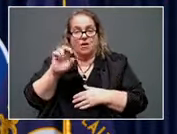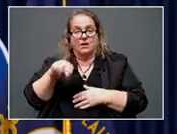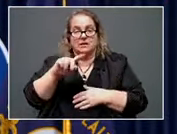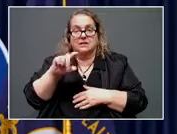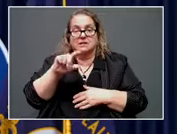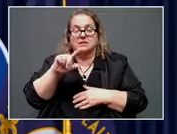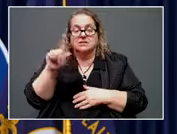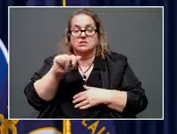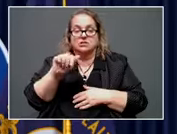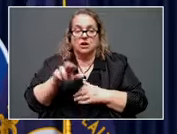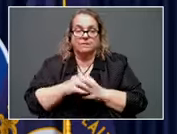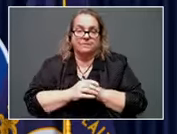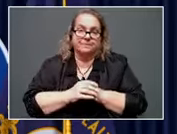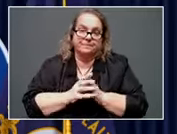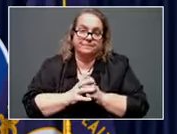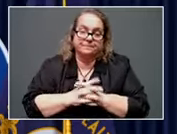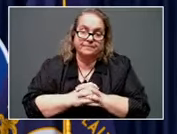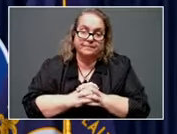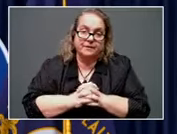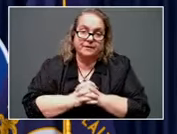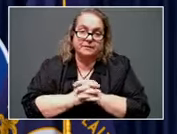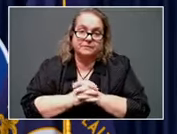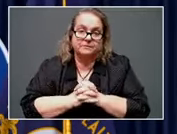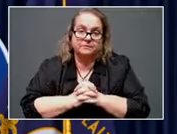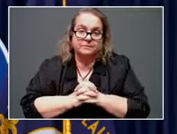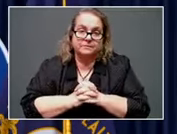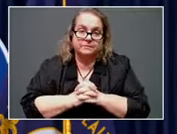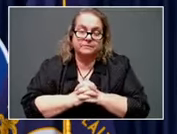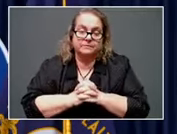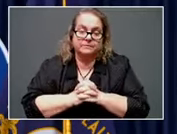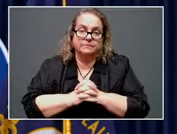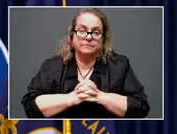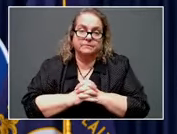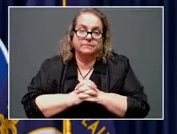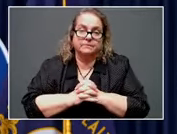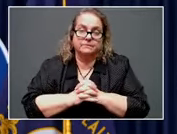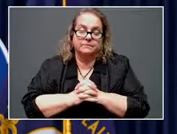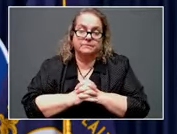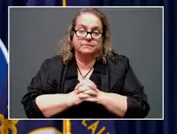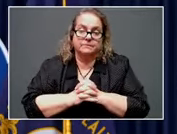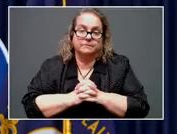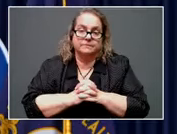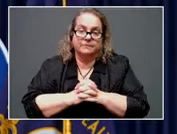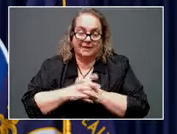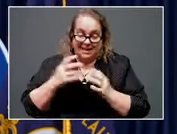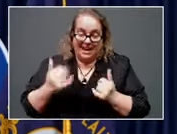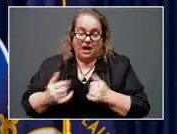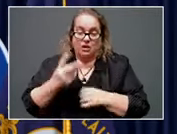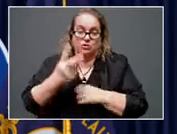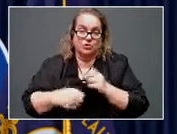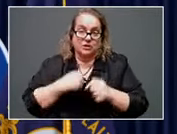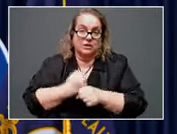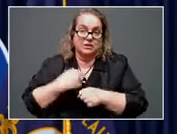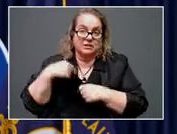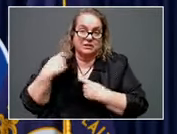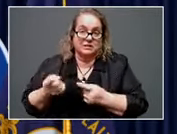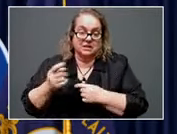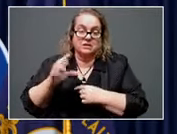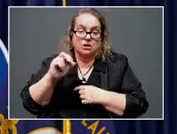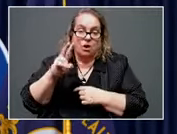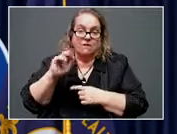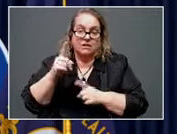is for you and Dr. Smith, if Sure. you'd like to answer. This Sunday marks 2 years since the first case of COVID hit Kentucky. I remember in